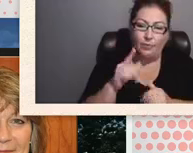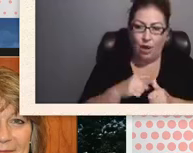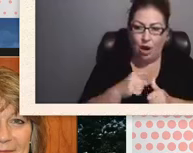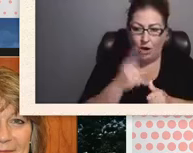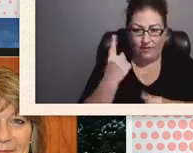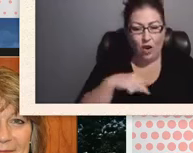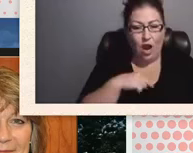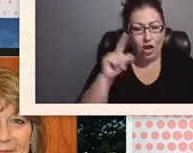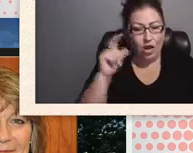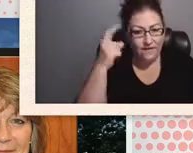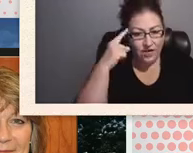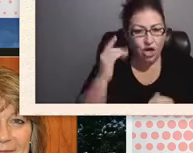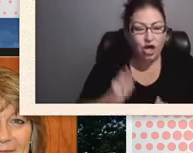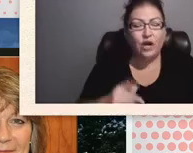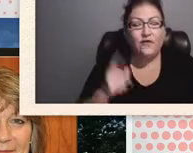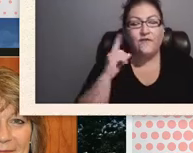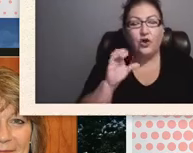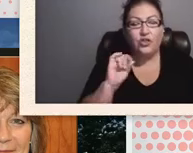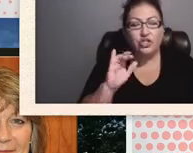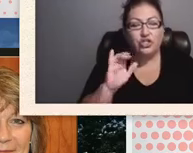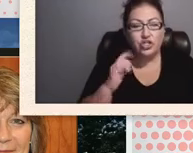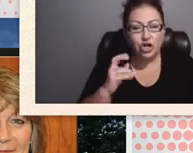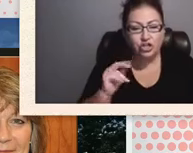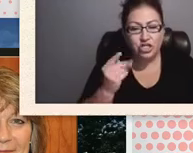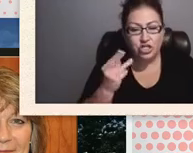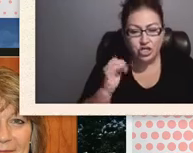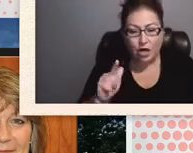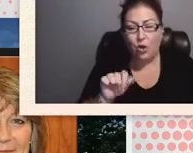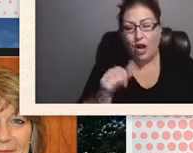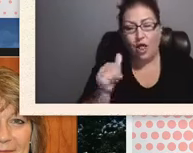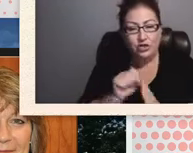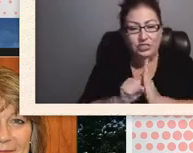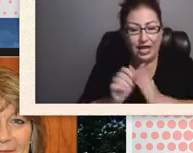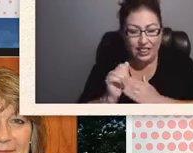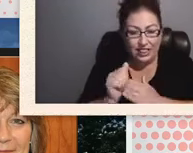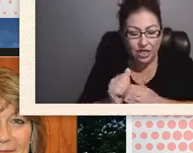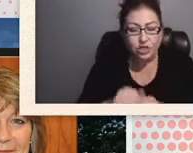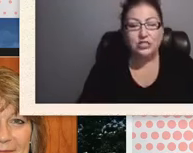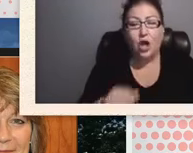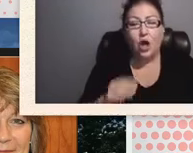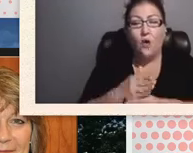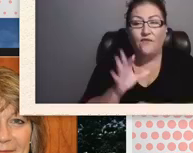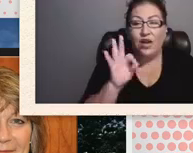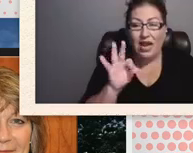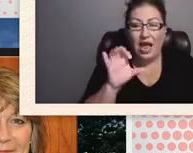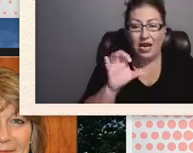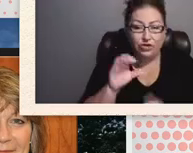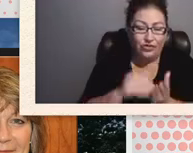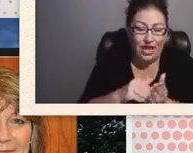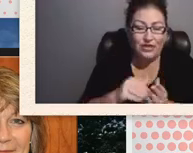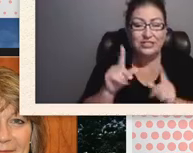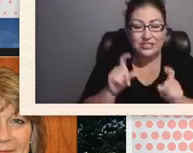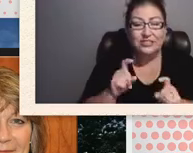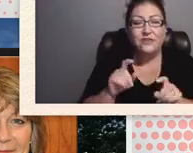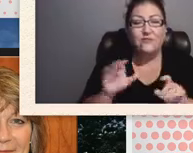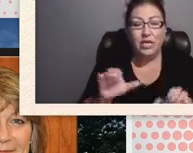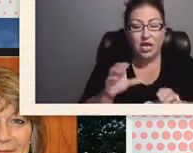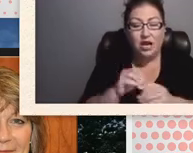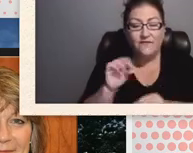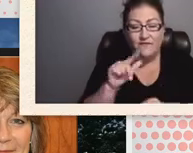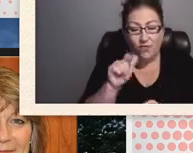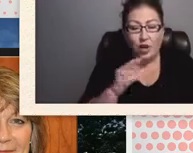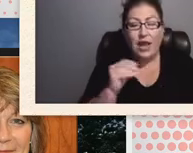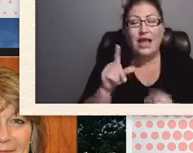Surgeon General, for the rest of our state leaders. Over 900,000 tests have been performed in Florida, and testing will